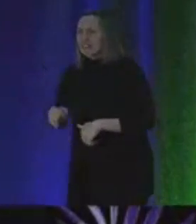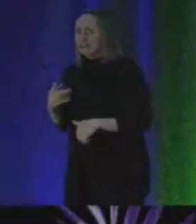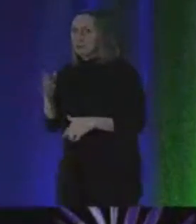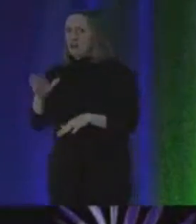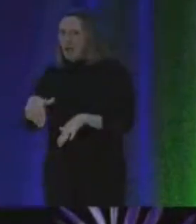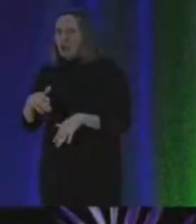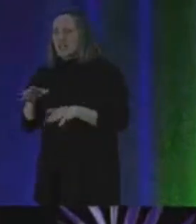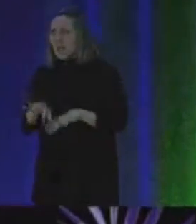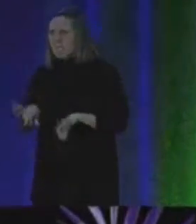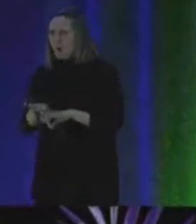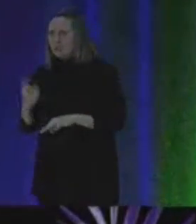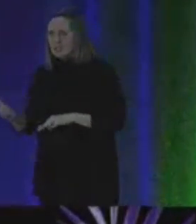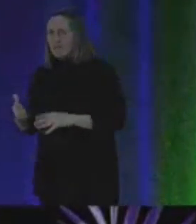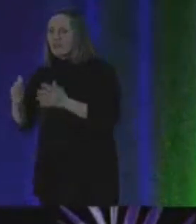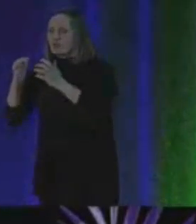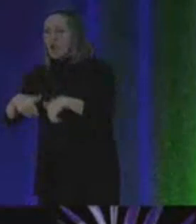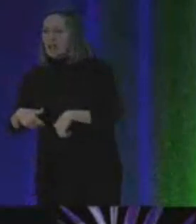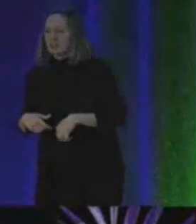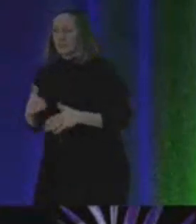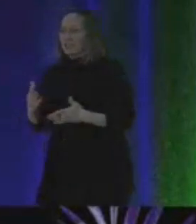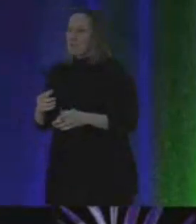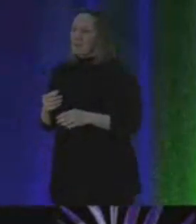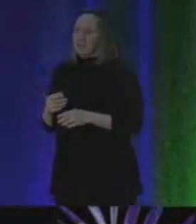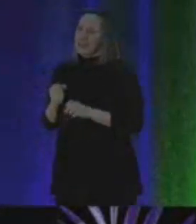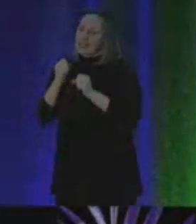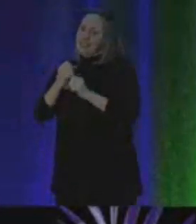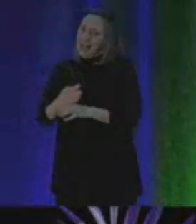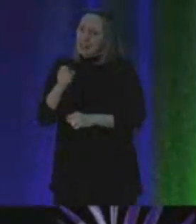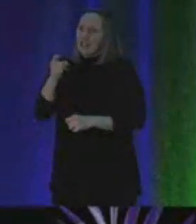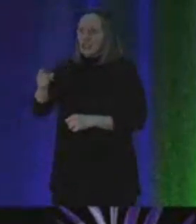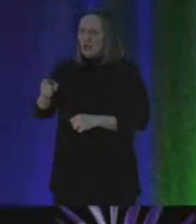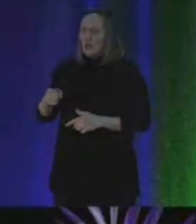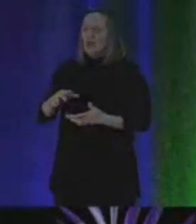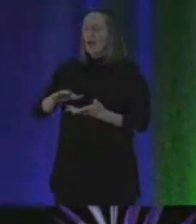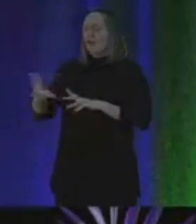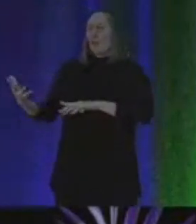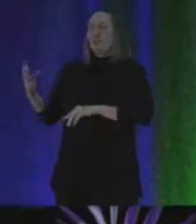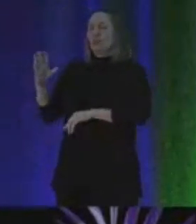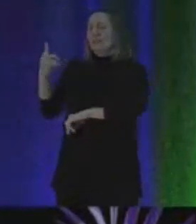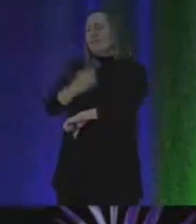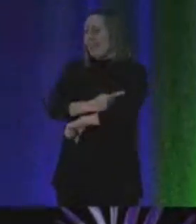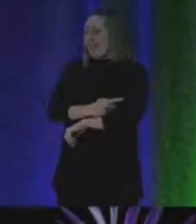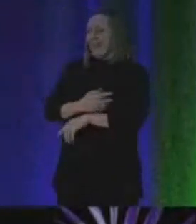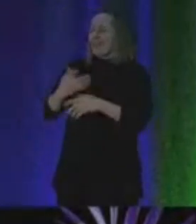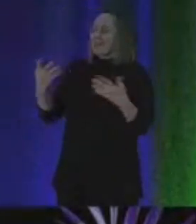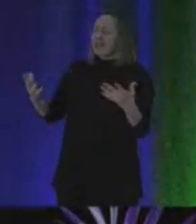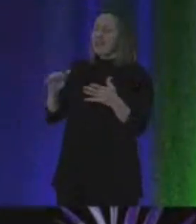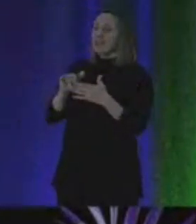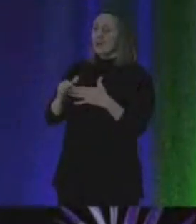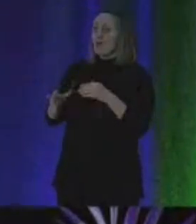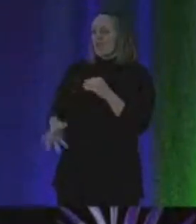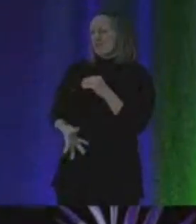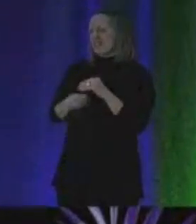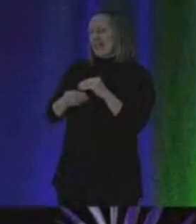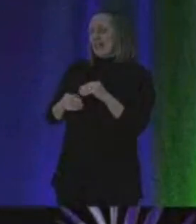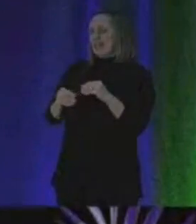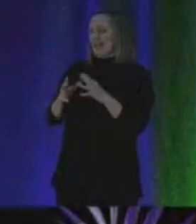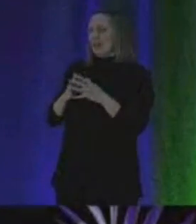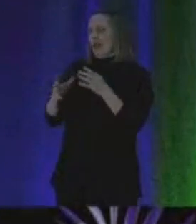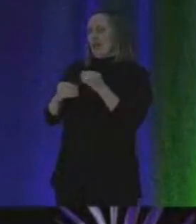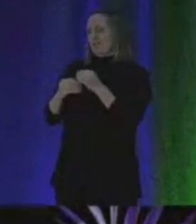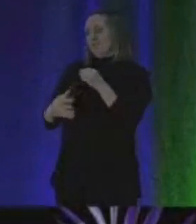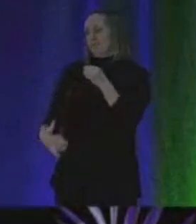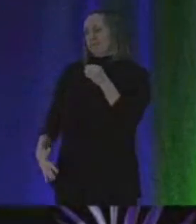at. You're in a bad mood for the rest of the day. um, so I'm just going to add like a shit ton of listeners